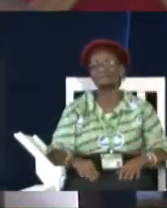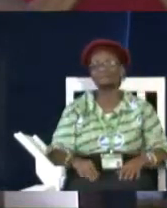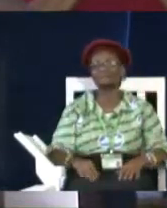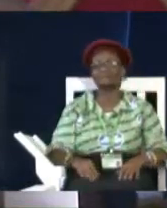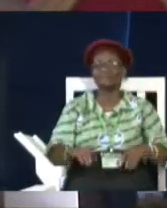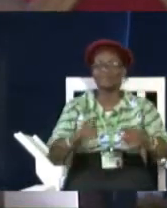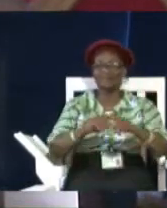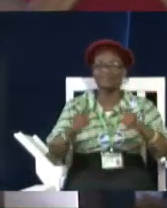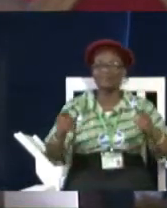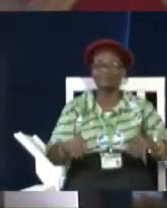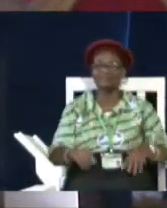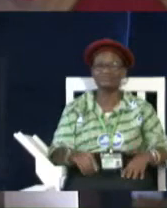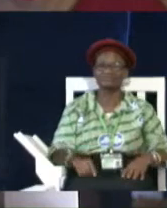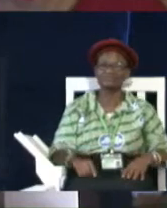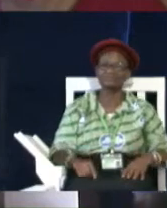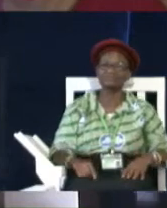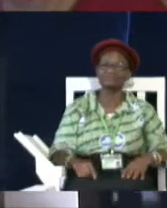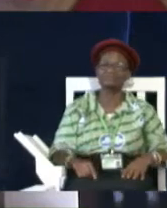But